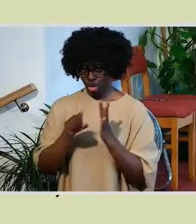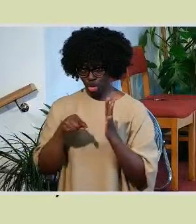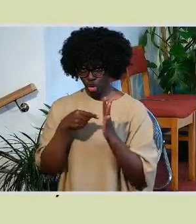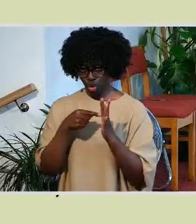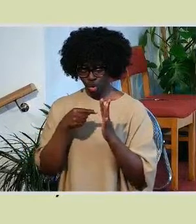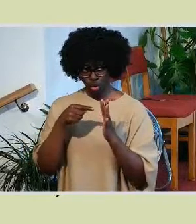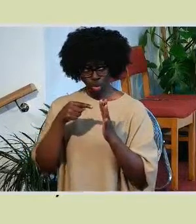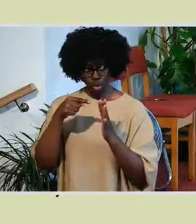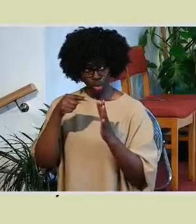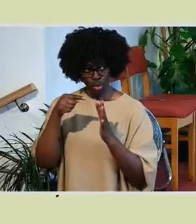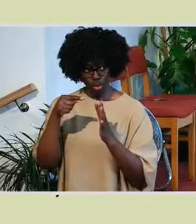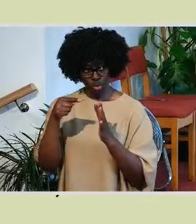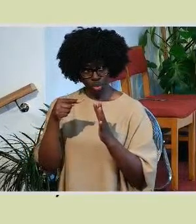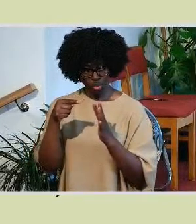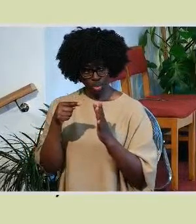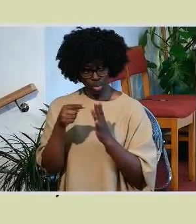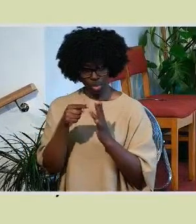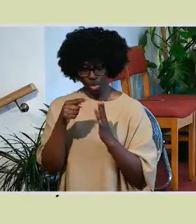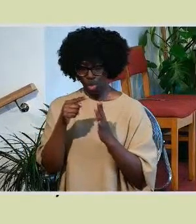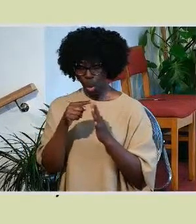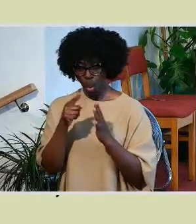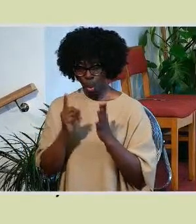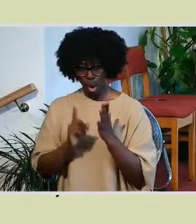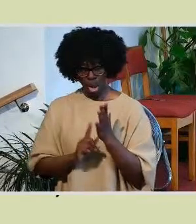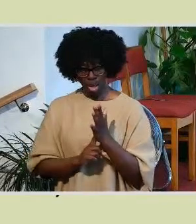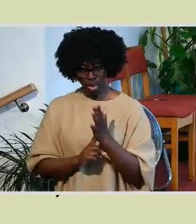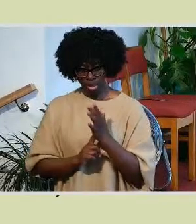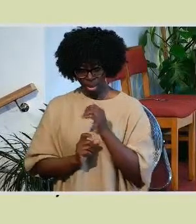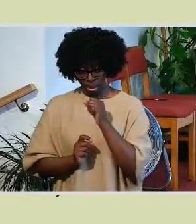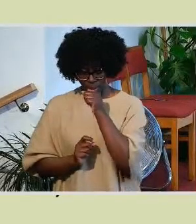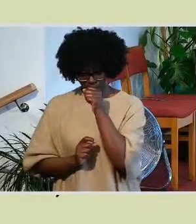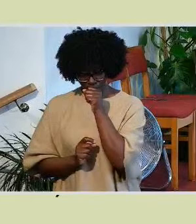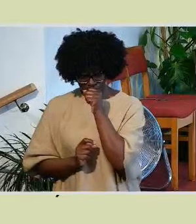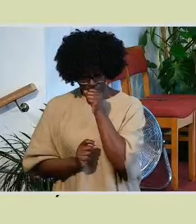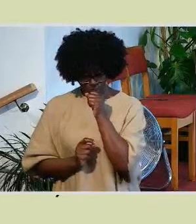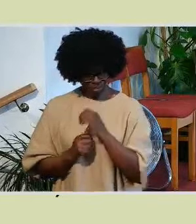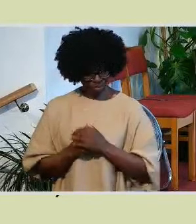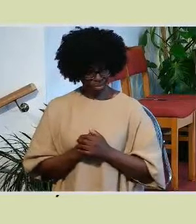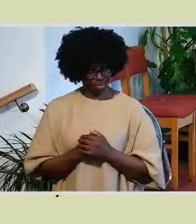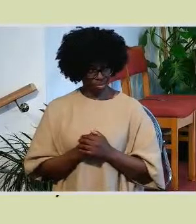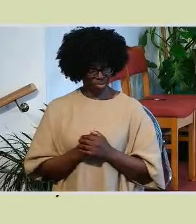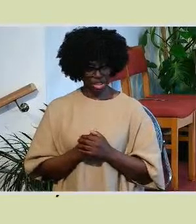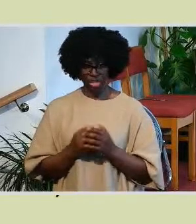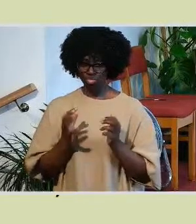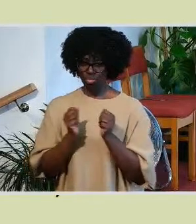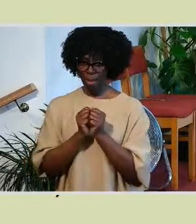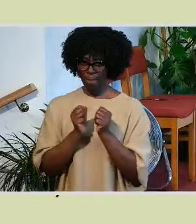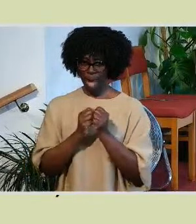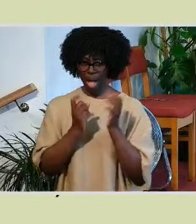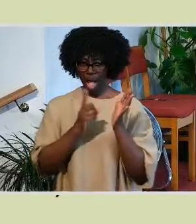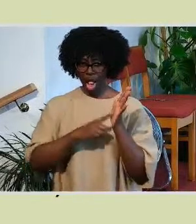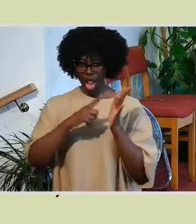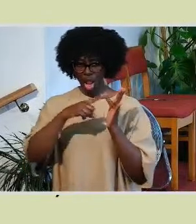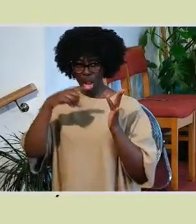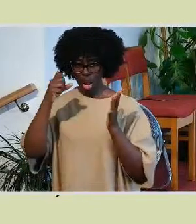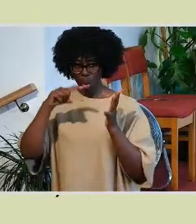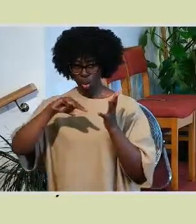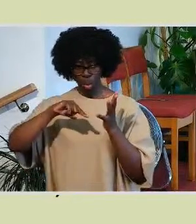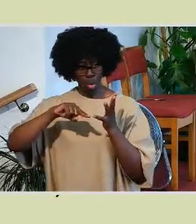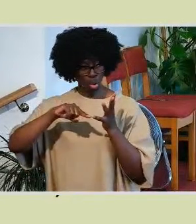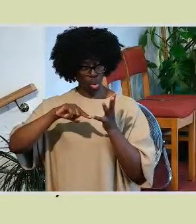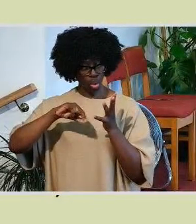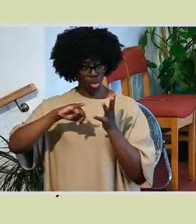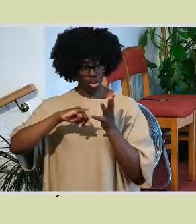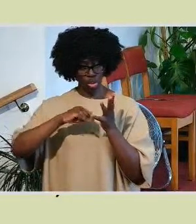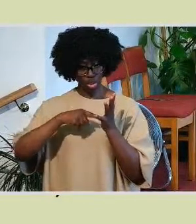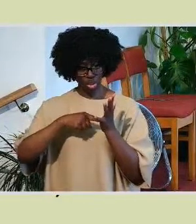It's a story that I found quite difficult to understand, but I'm trying to understand it. But there is a plague of locusts that comes and destroys